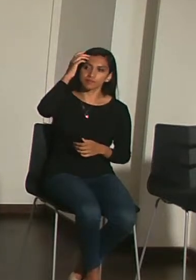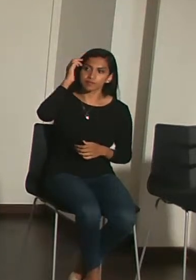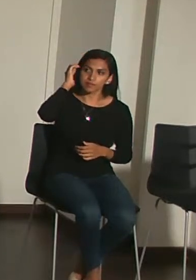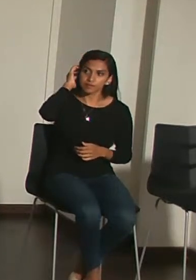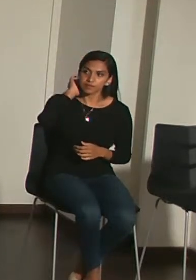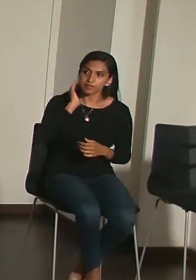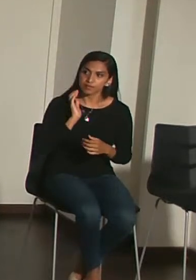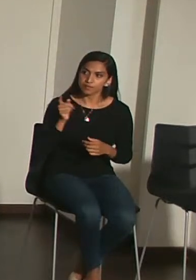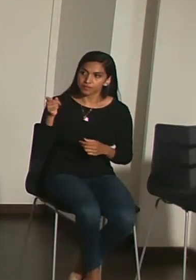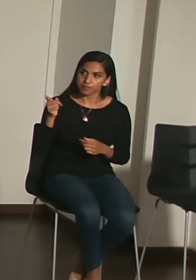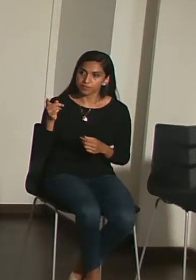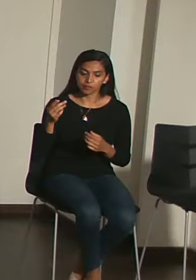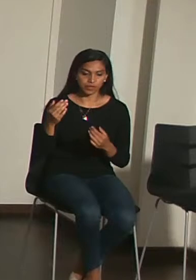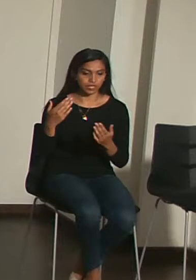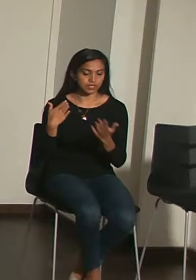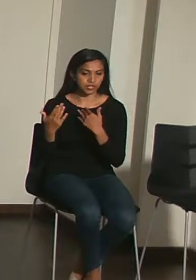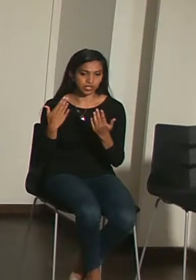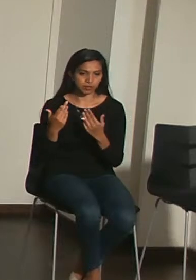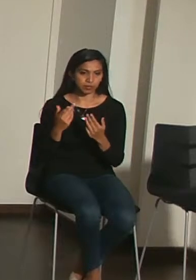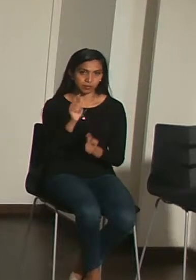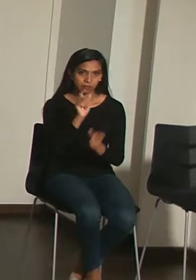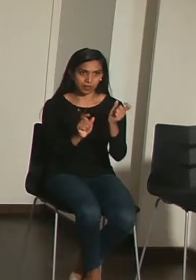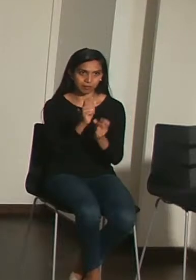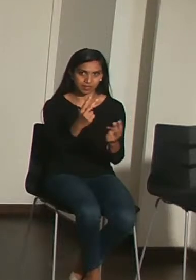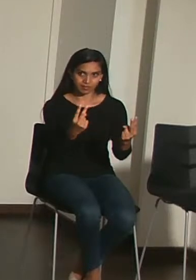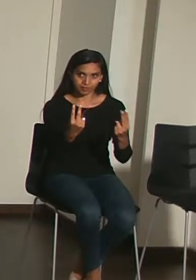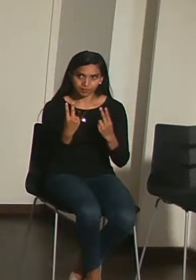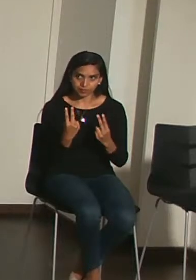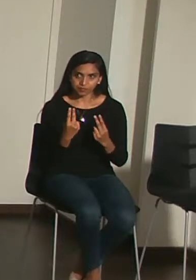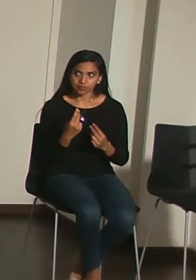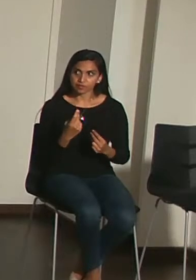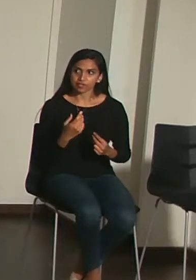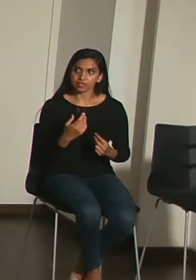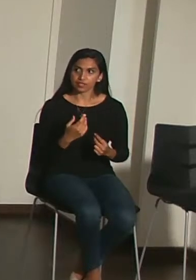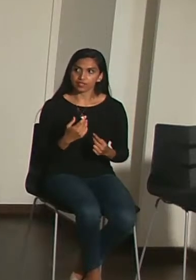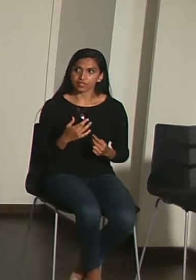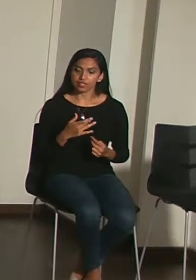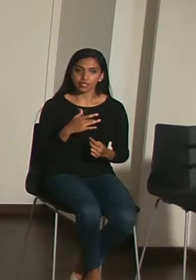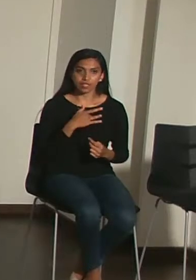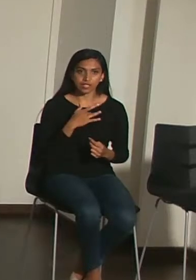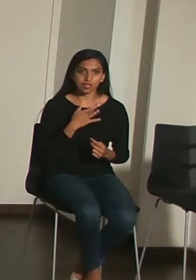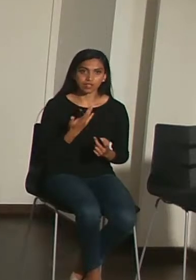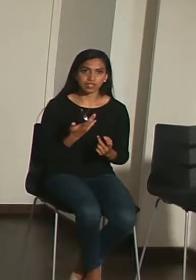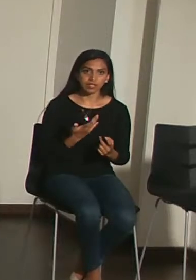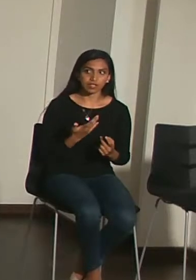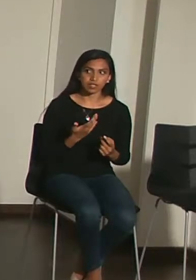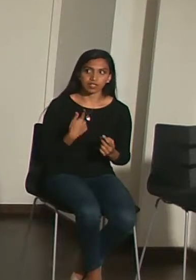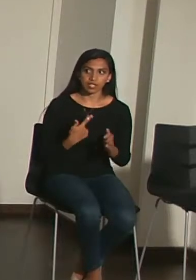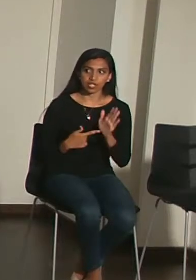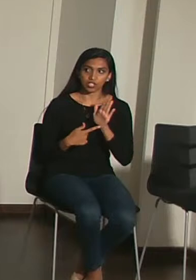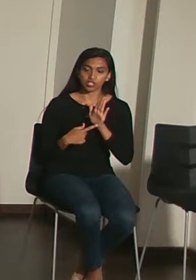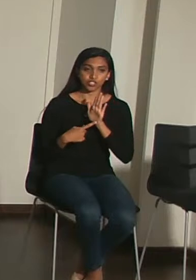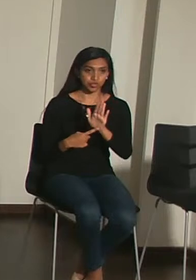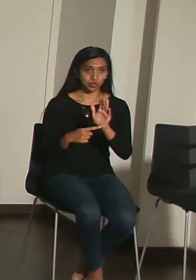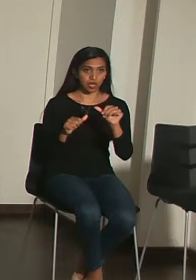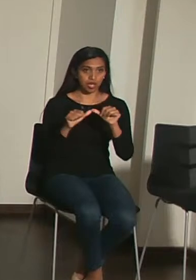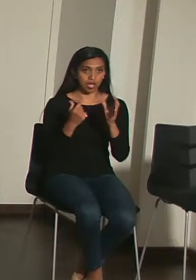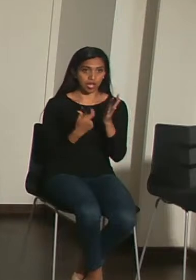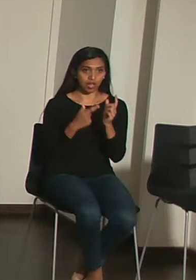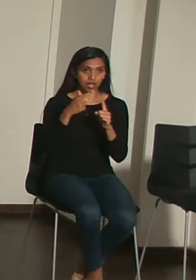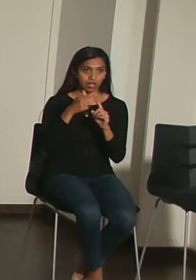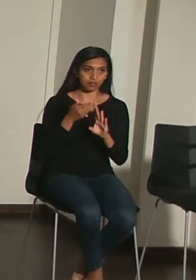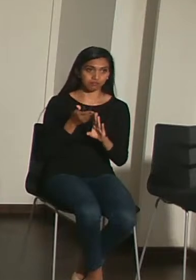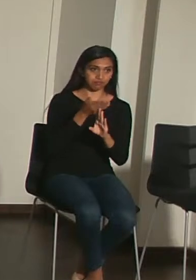Just talking about audience, I feel like post liberalization, and particularly with art, there's